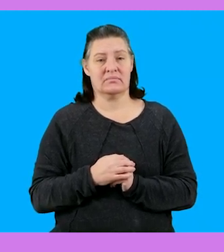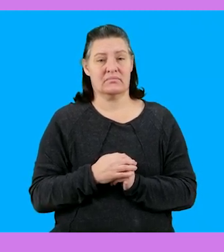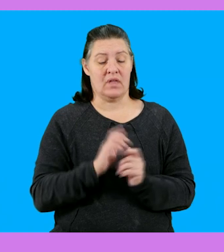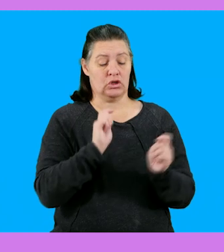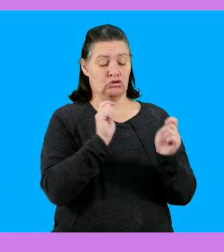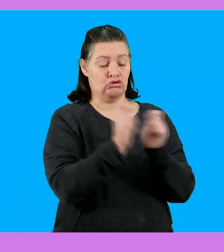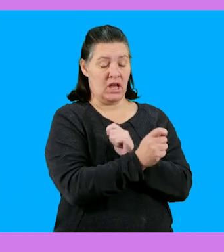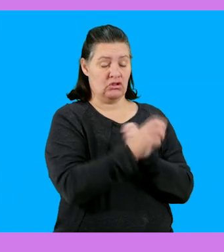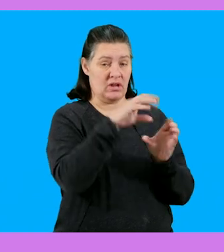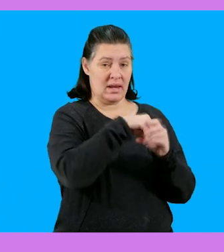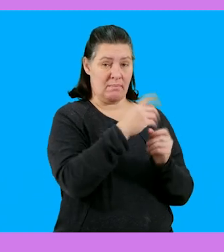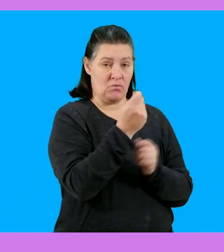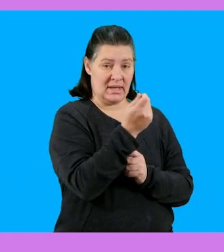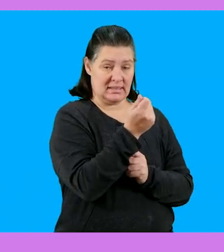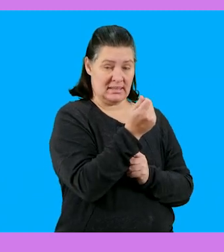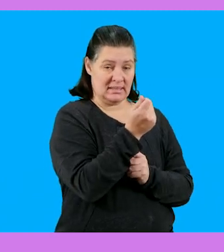in price,